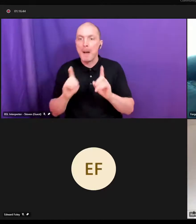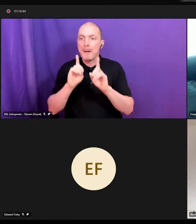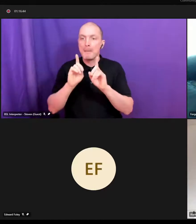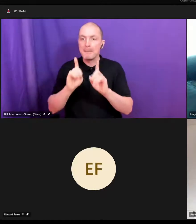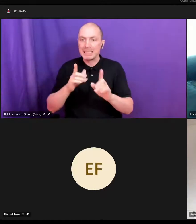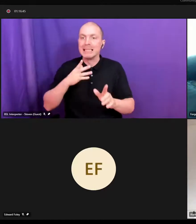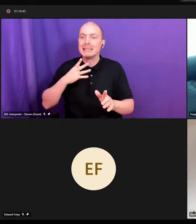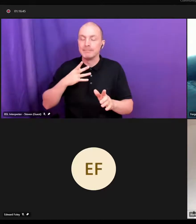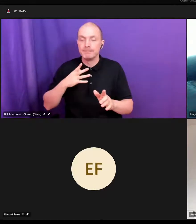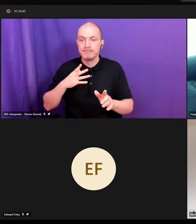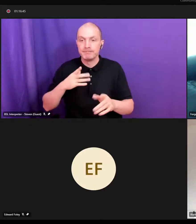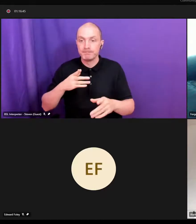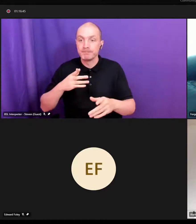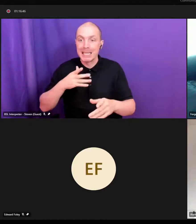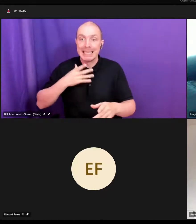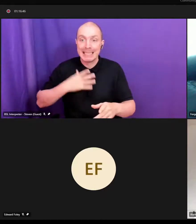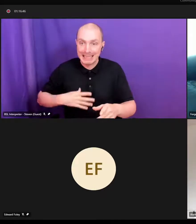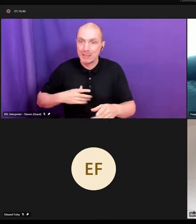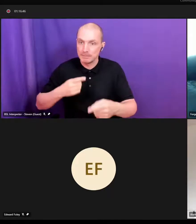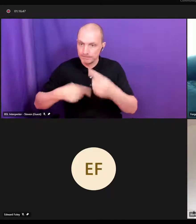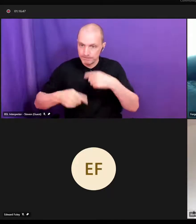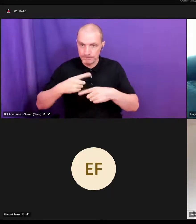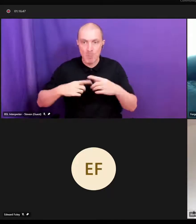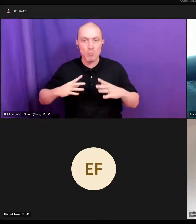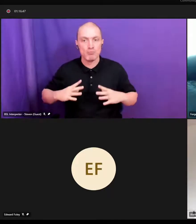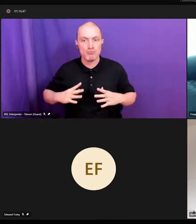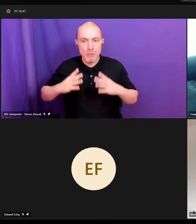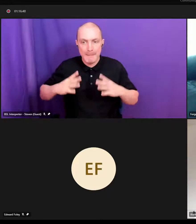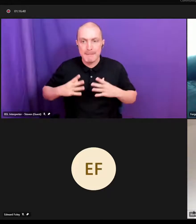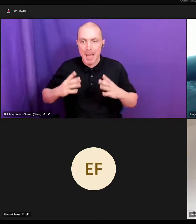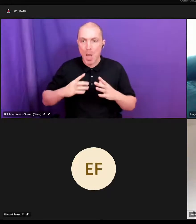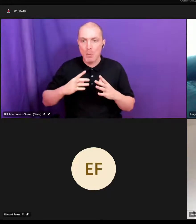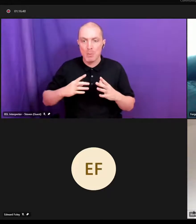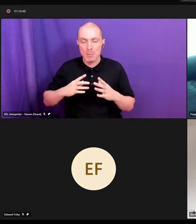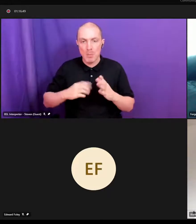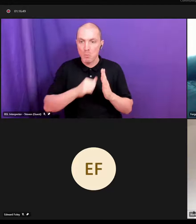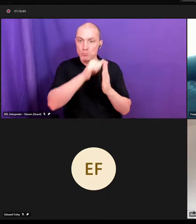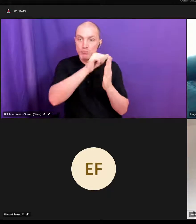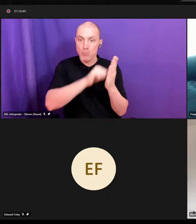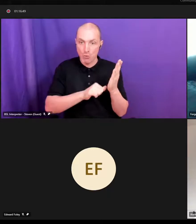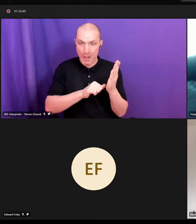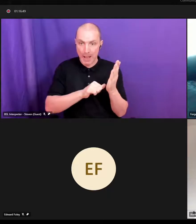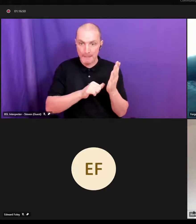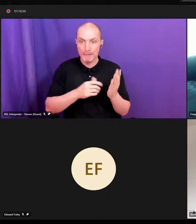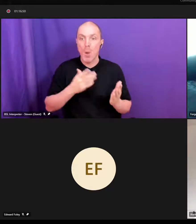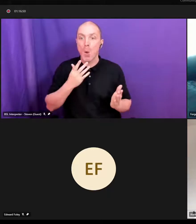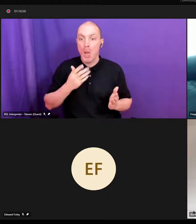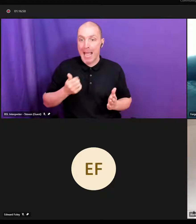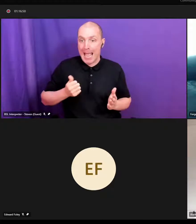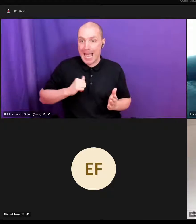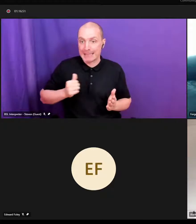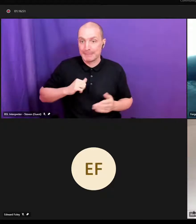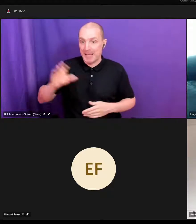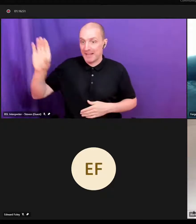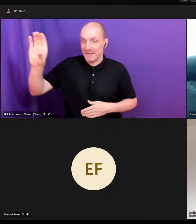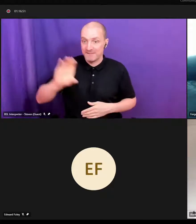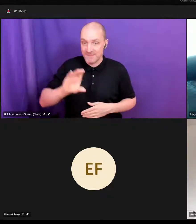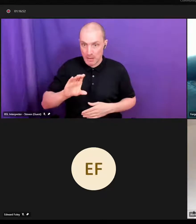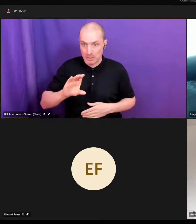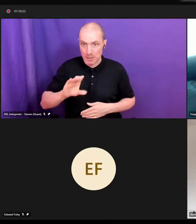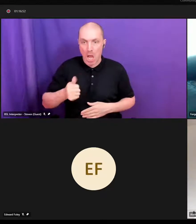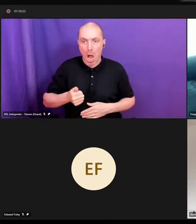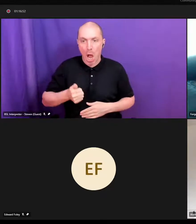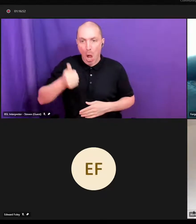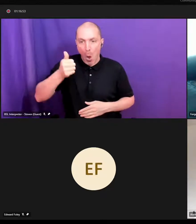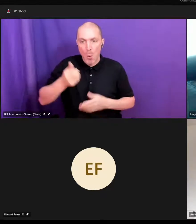programme to renew as many of our players as the funding will allow. So hopefully that will give a wee bit of context, Councillor